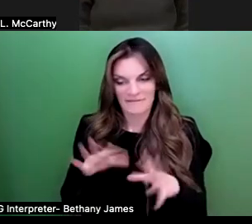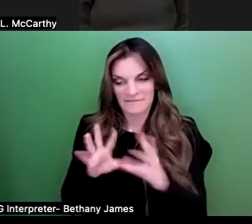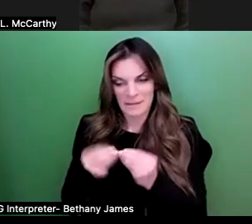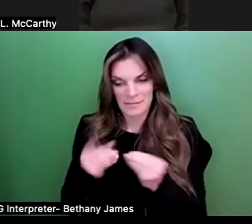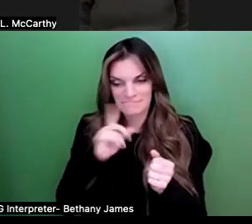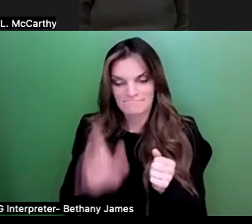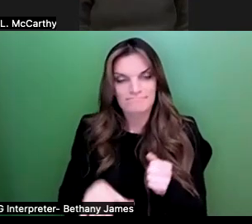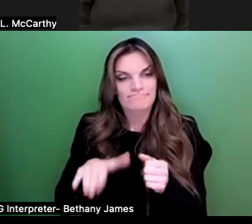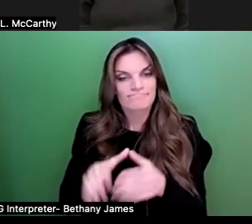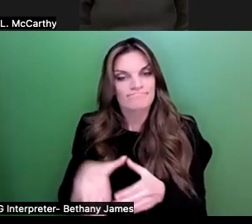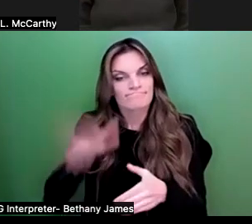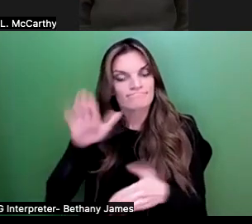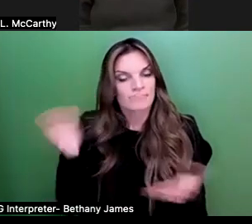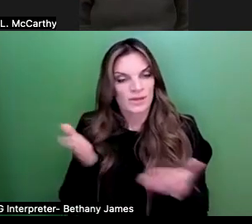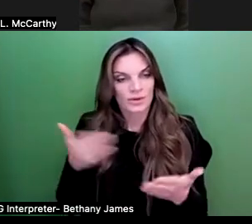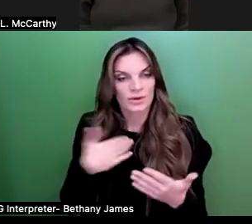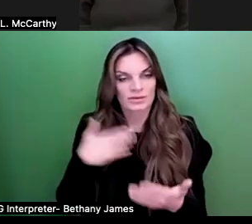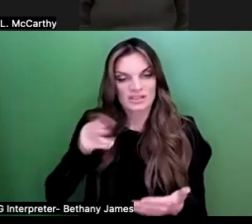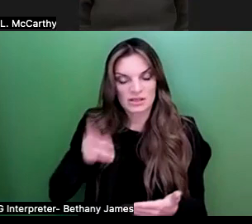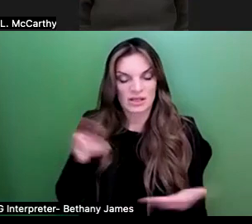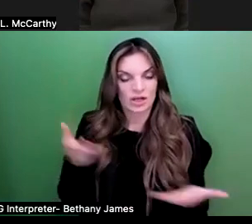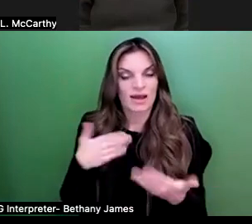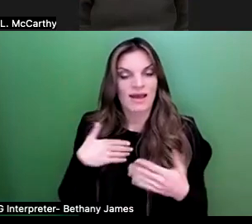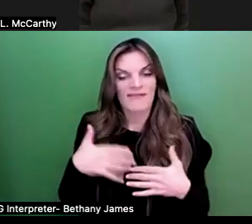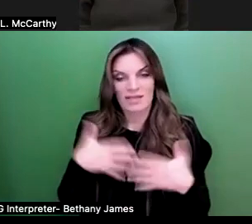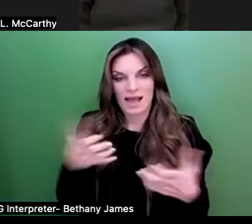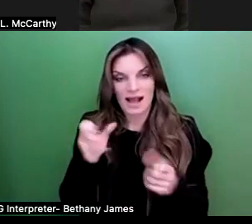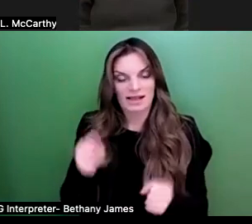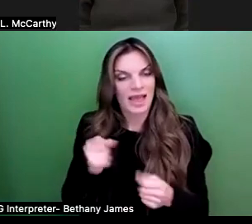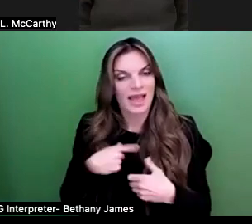perspective, and I have a lot of history that I can share, as well as